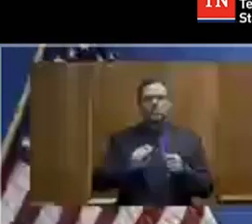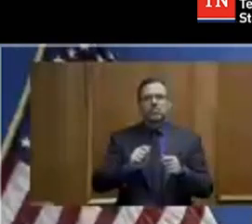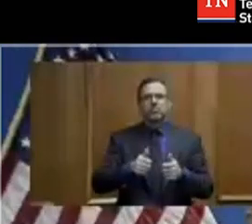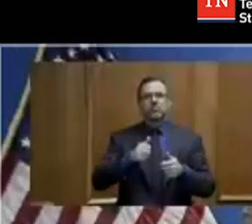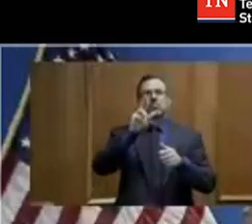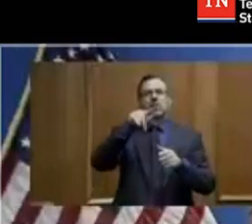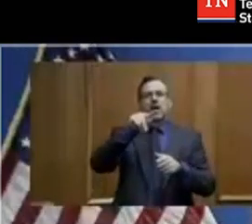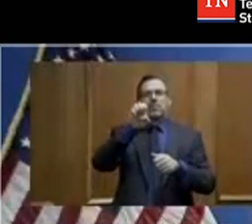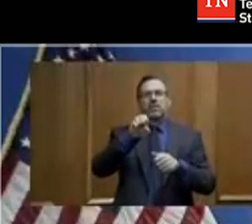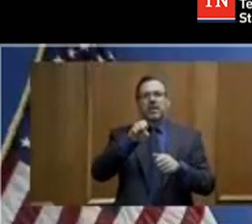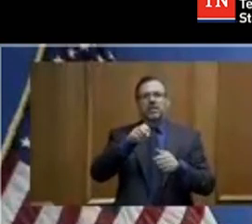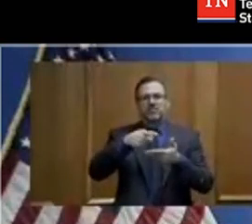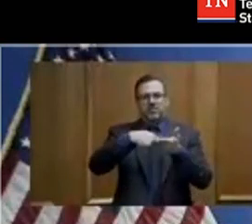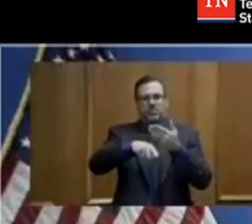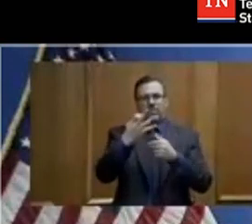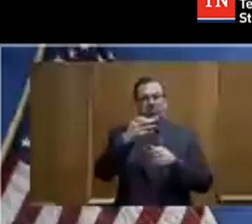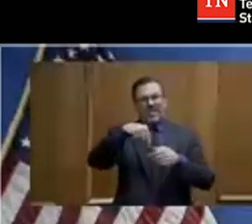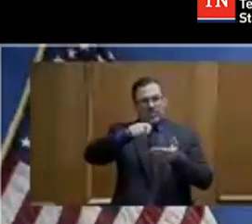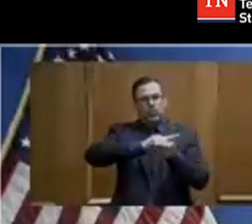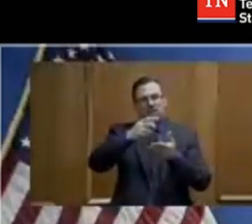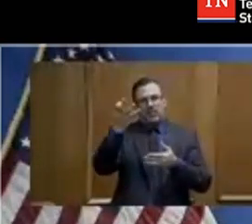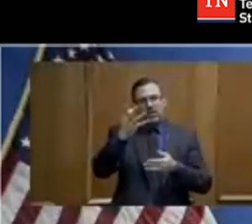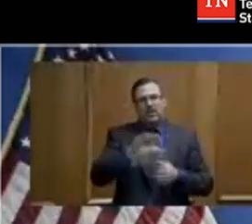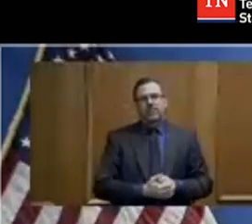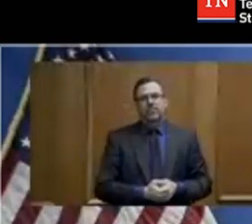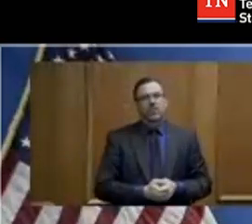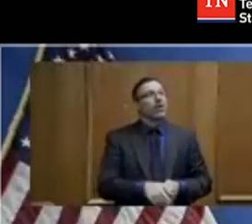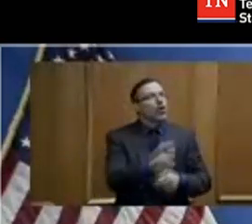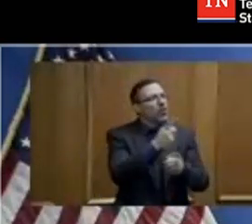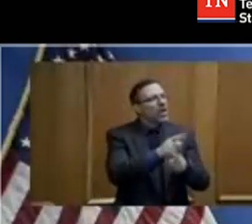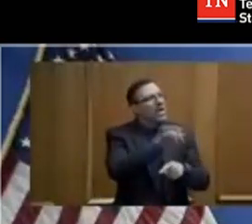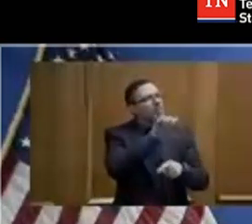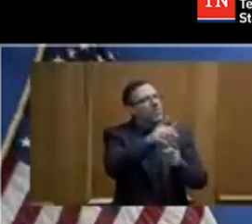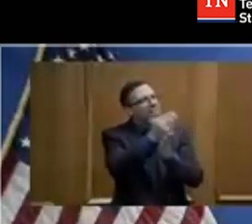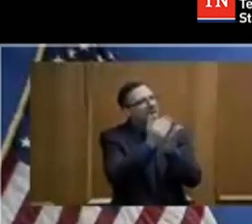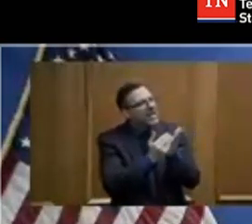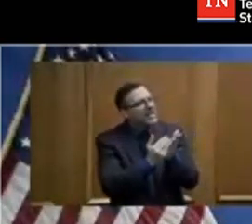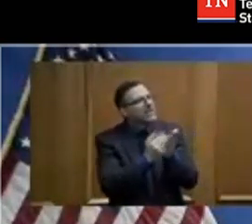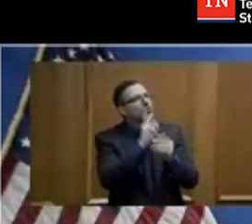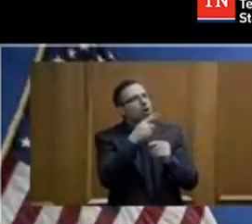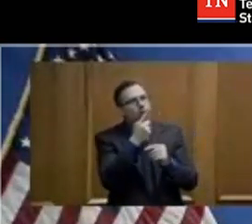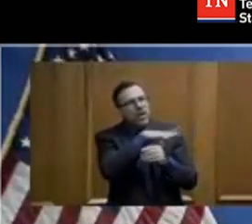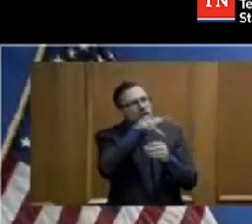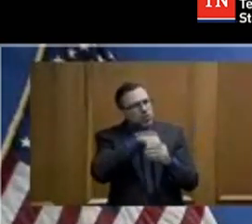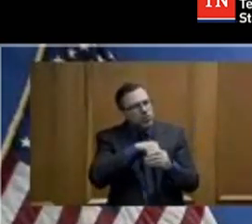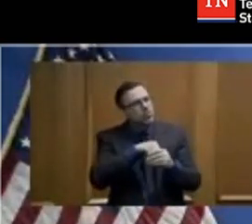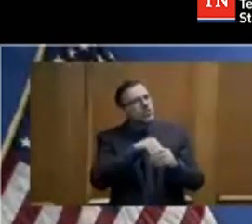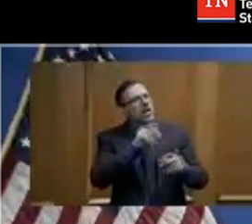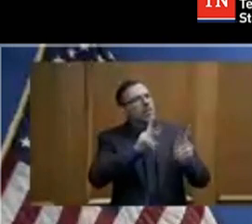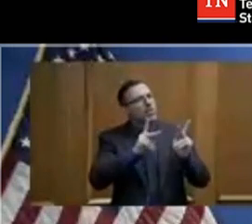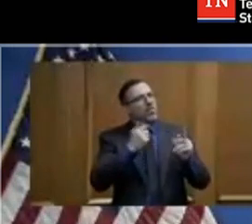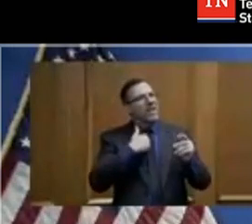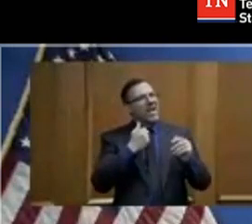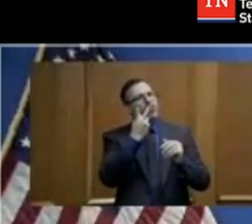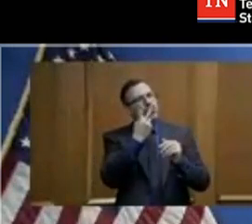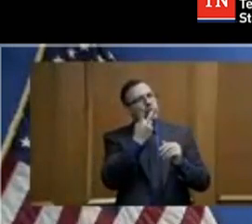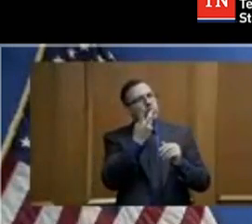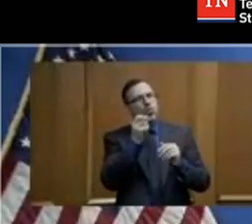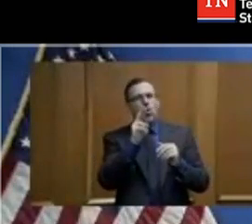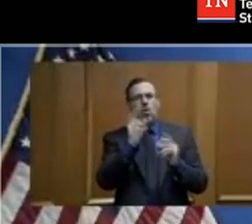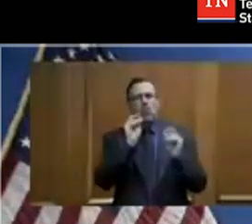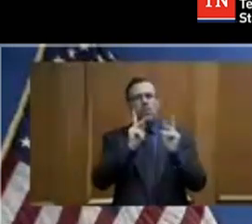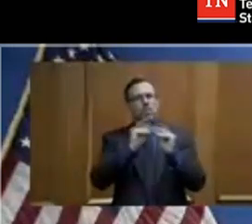But that list, Commissioner, only includes facilities that have two or more, as I